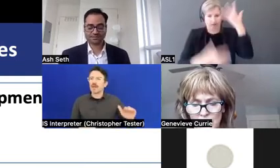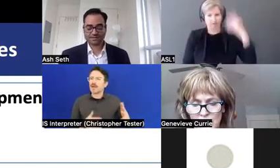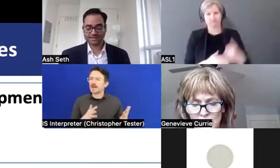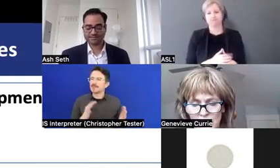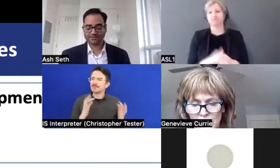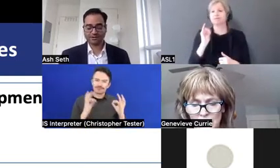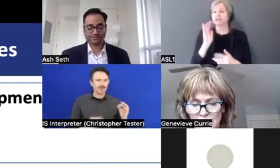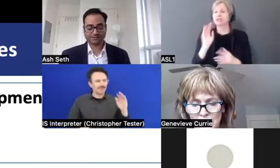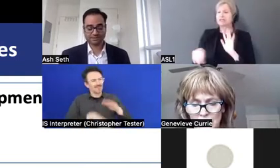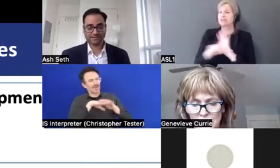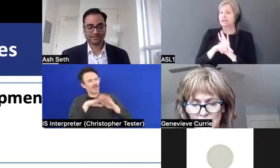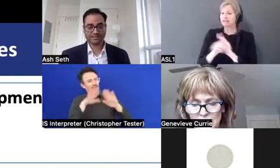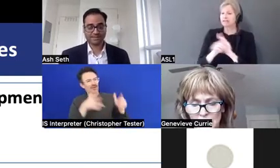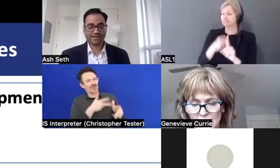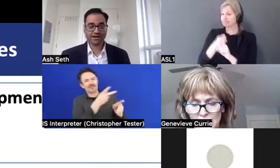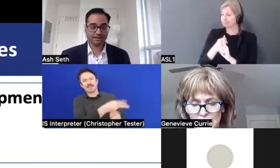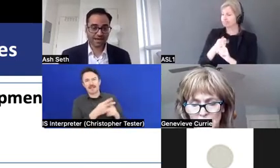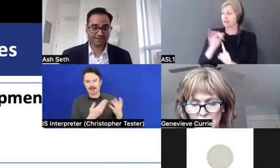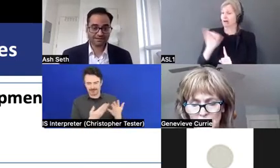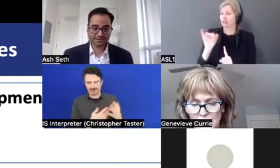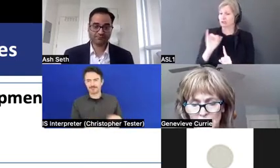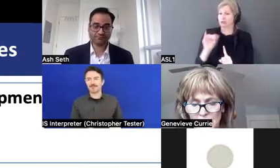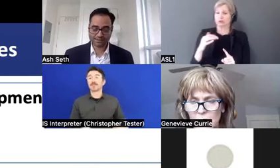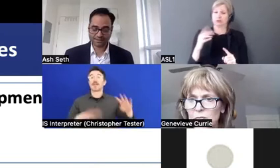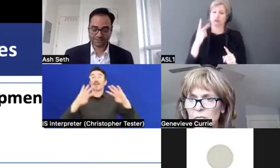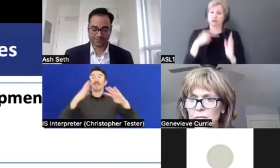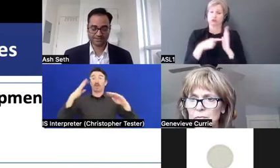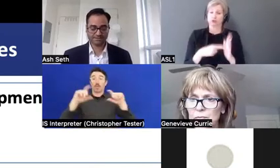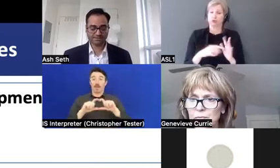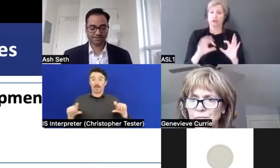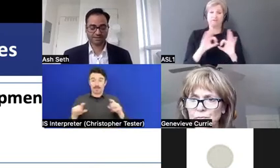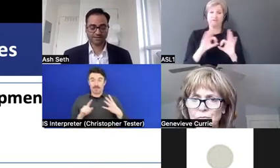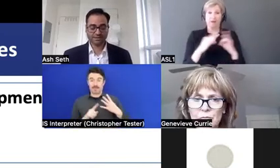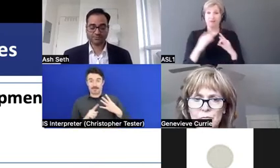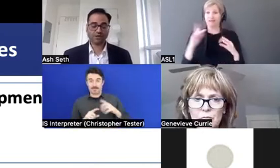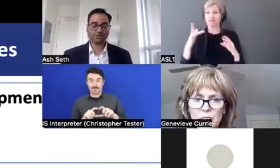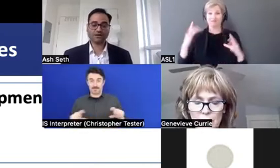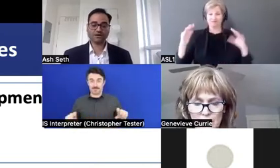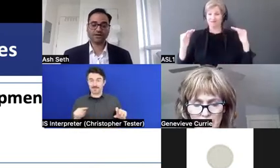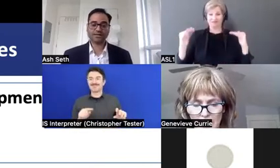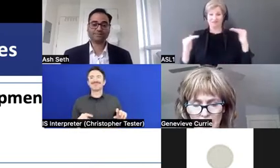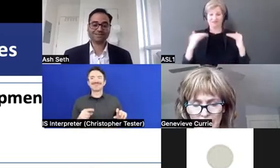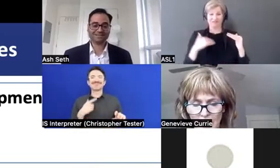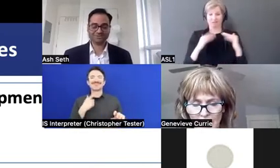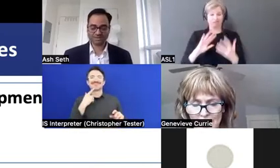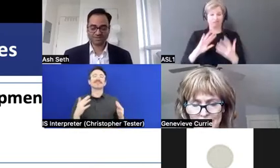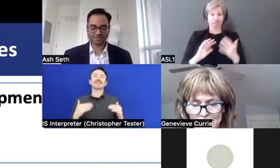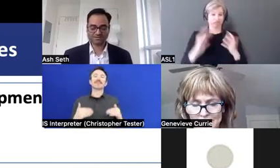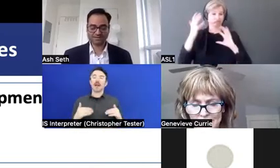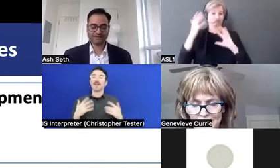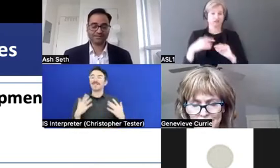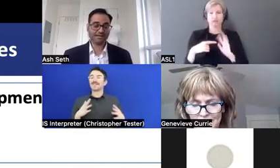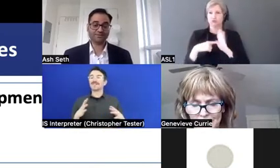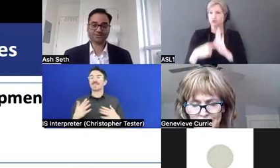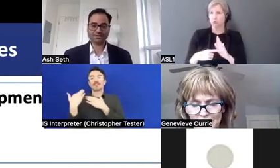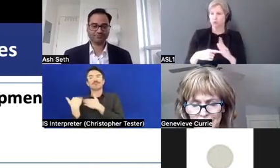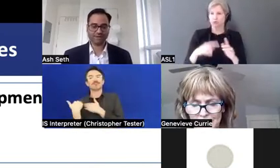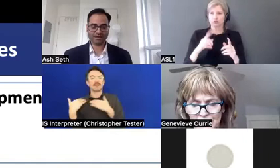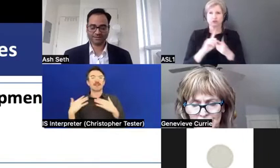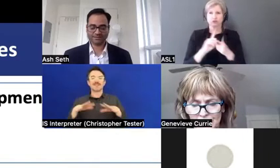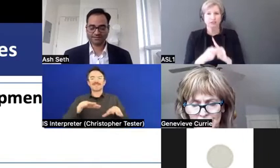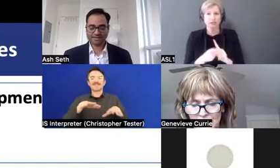disruptions and delays also resulted in the unbalancing of family unit. It brought along unexpected changes in the daily